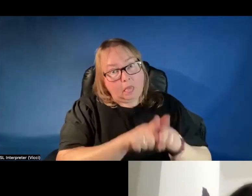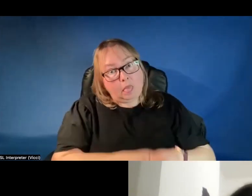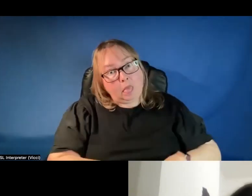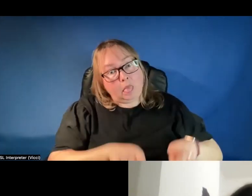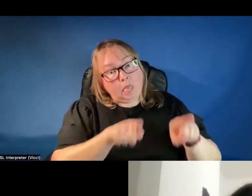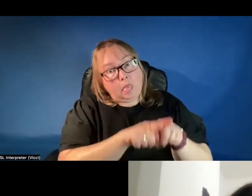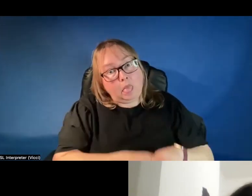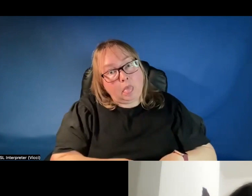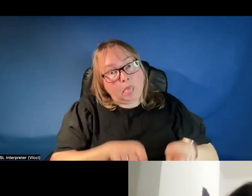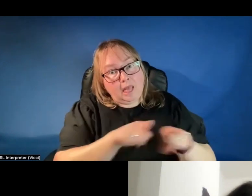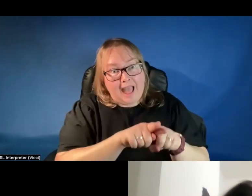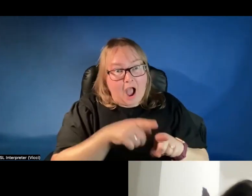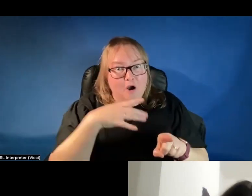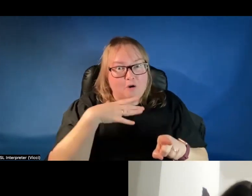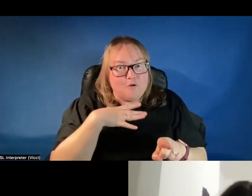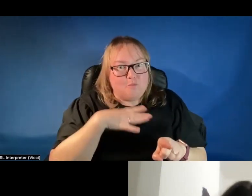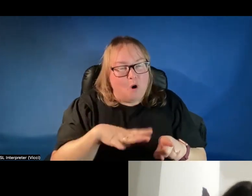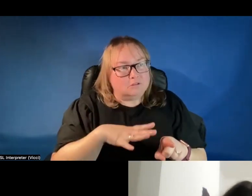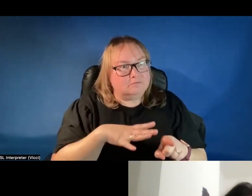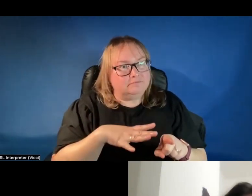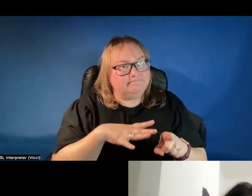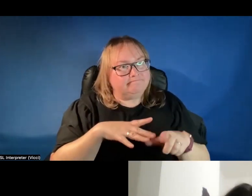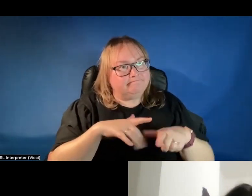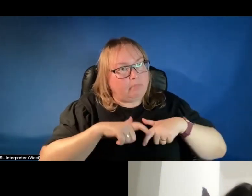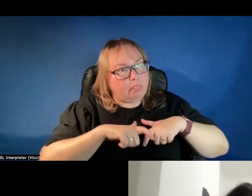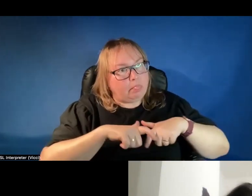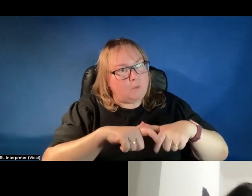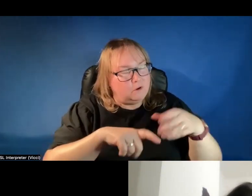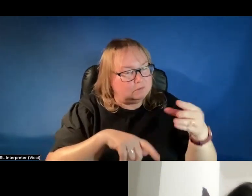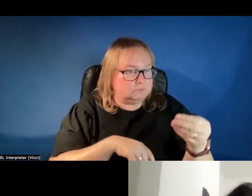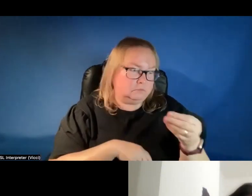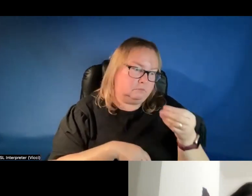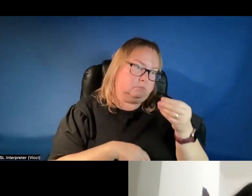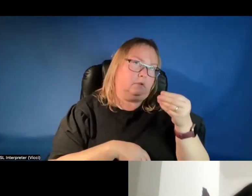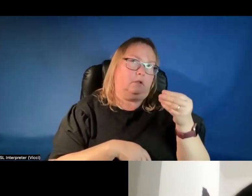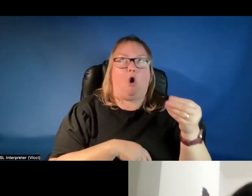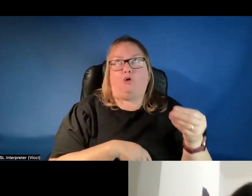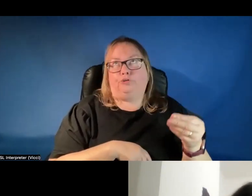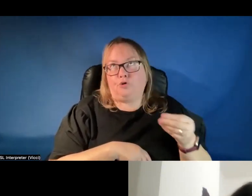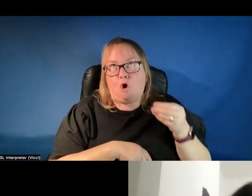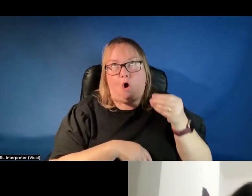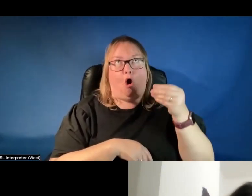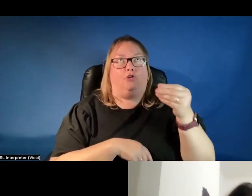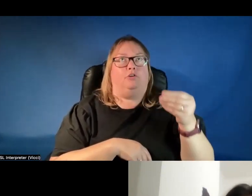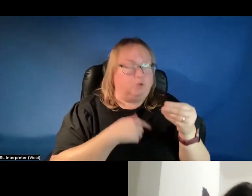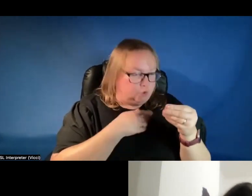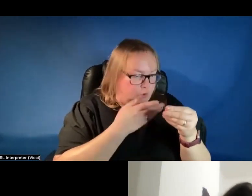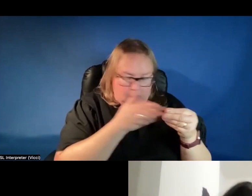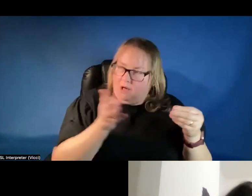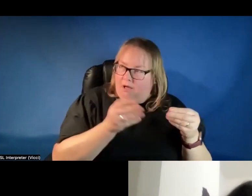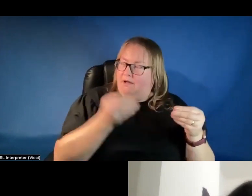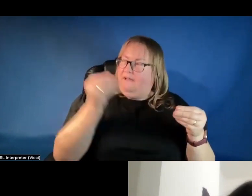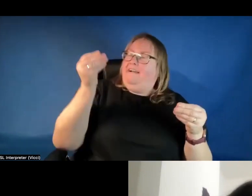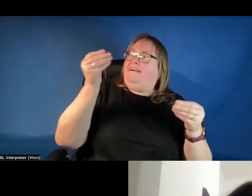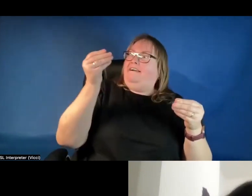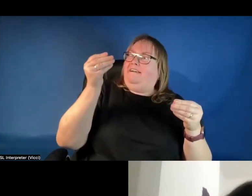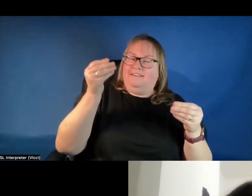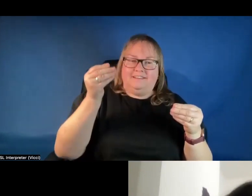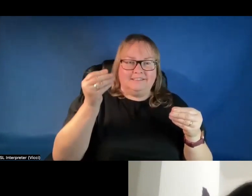amongst that and making those things the special, like the fragmentary nature in which joy can happen, more of a